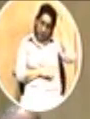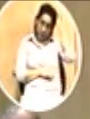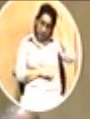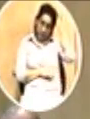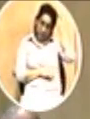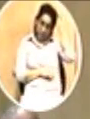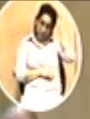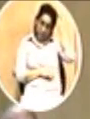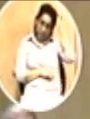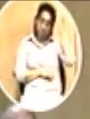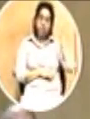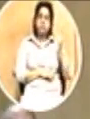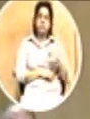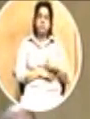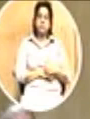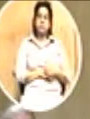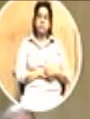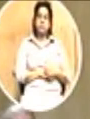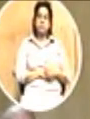Good morning,